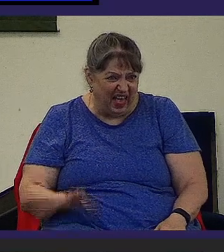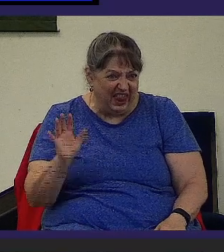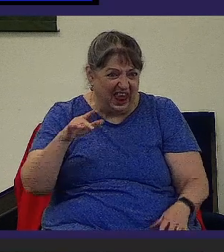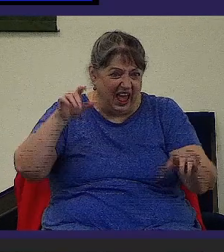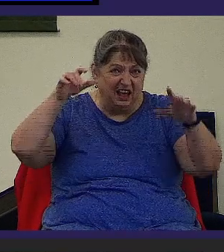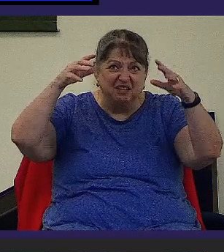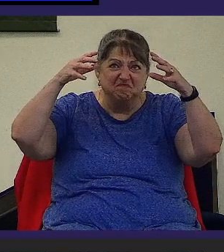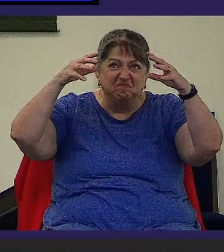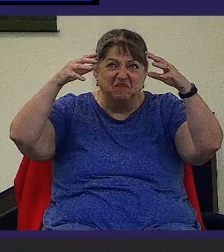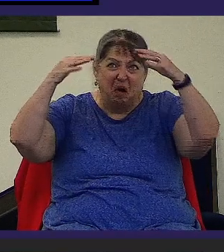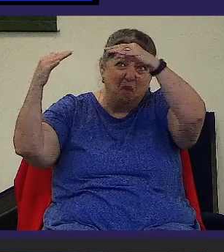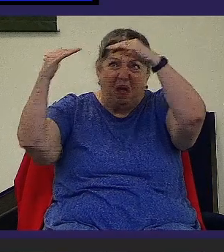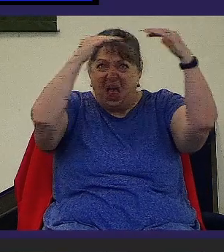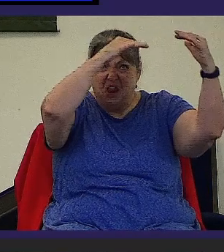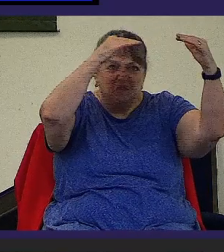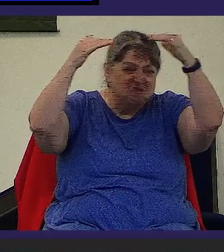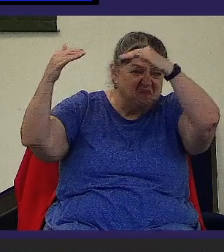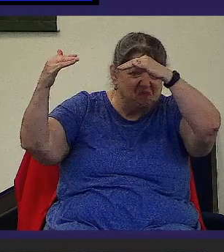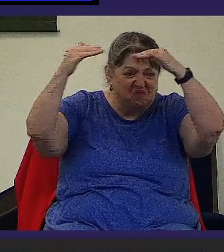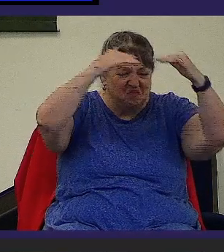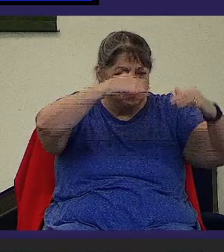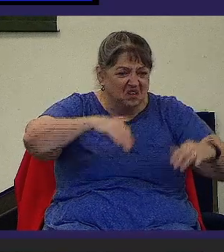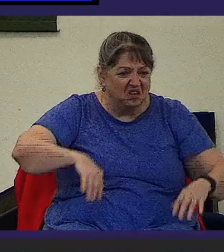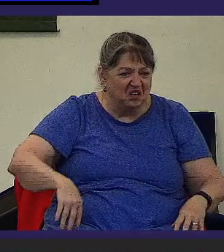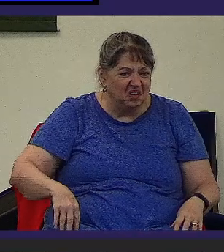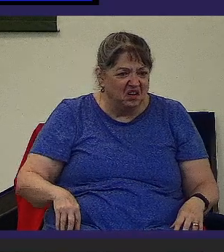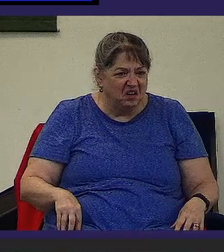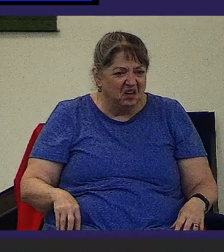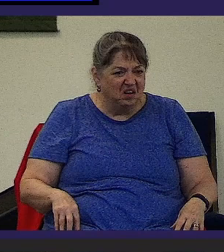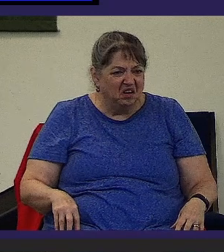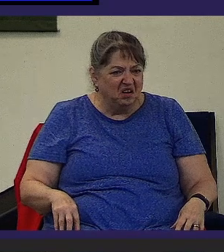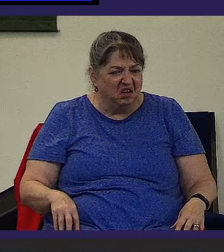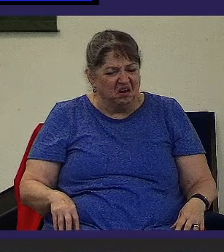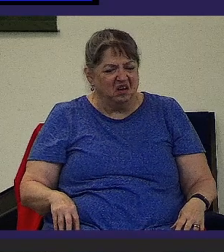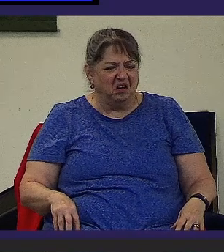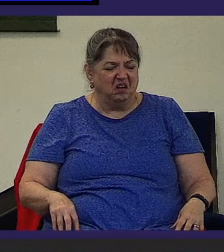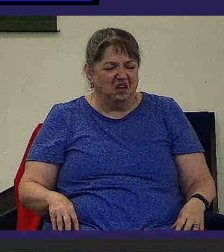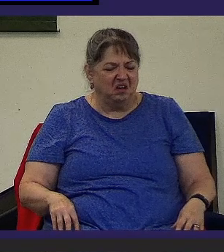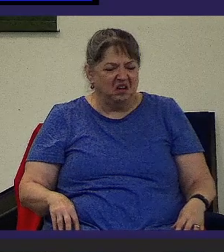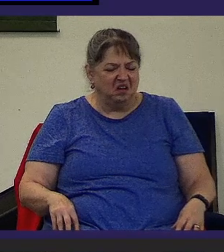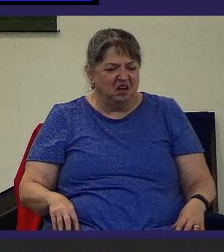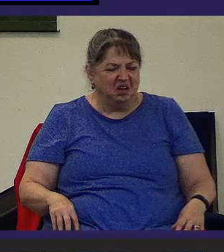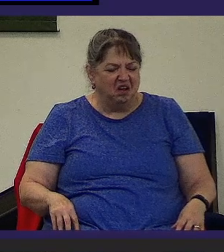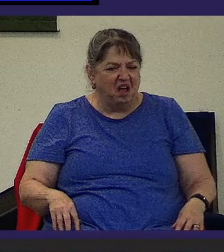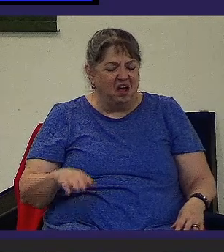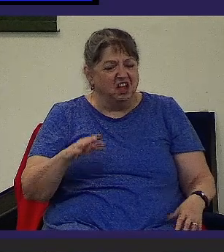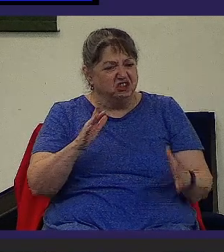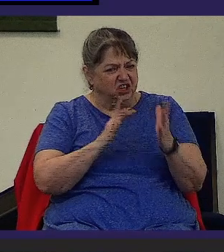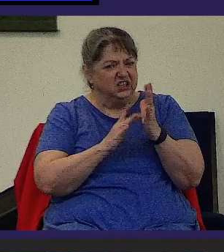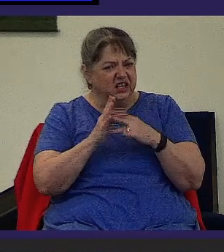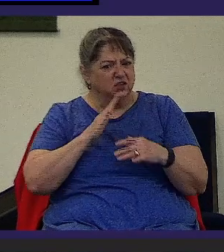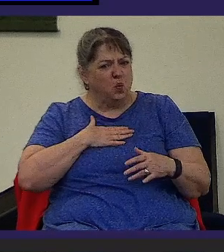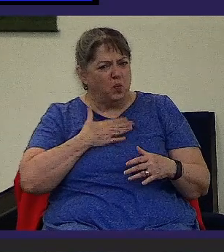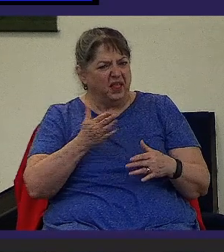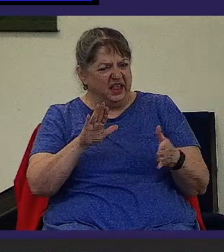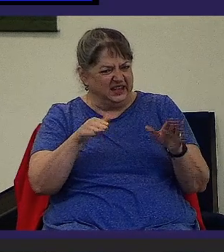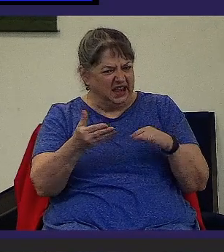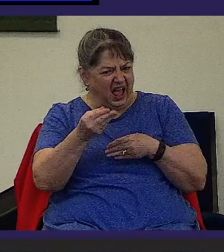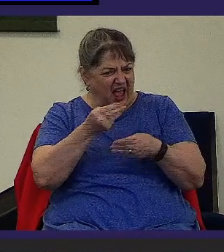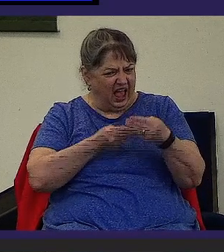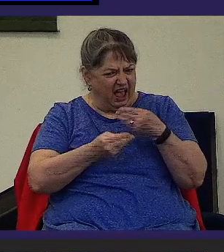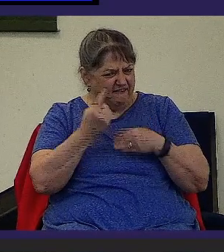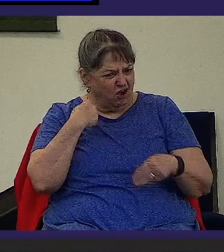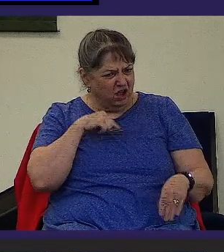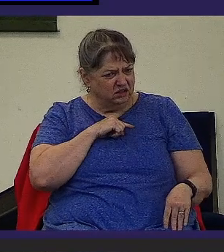body no jesus said over his dead body and went to calvary made it possible for us so watch out for yourself